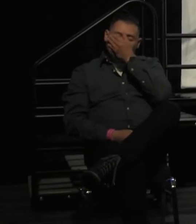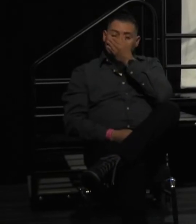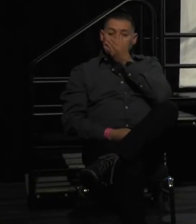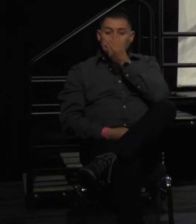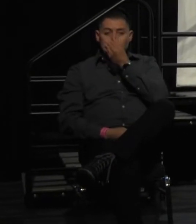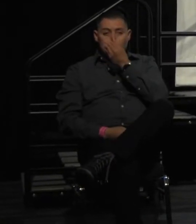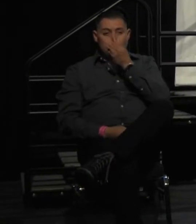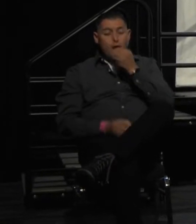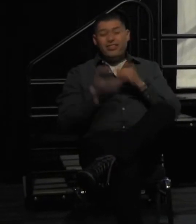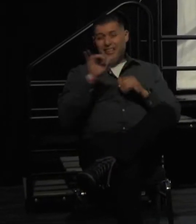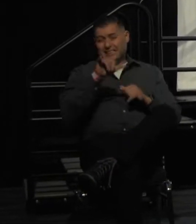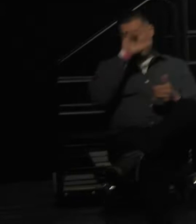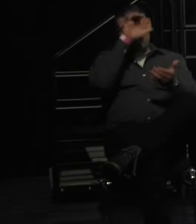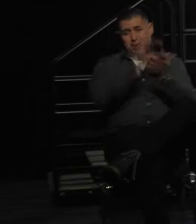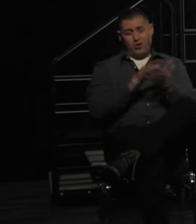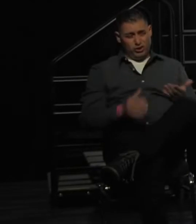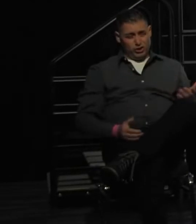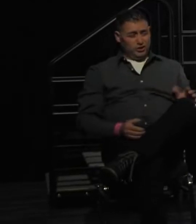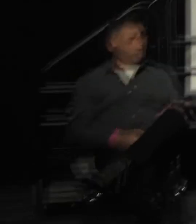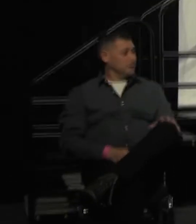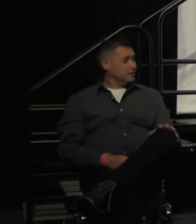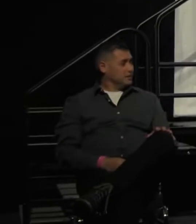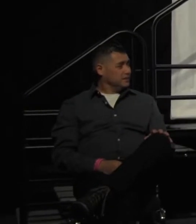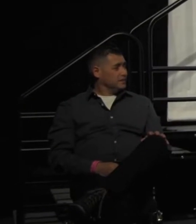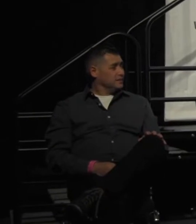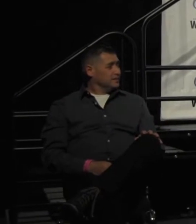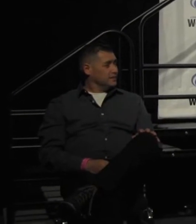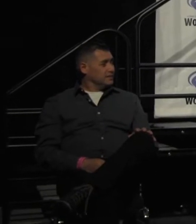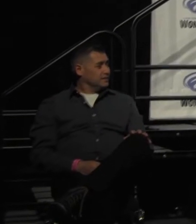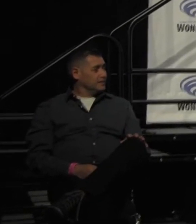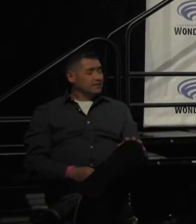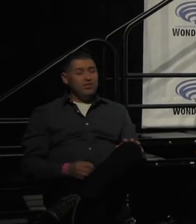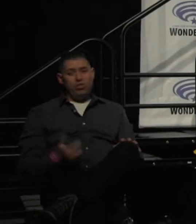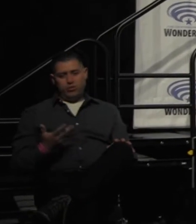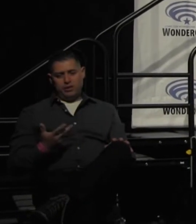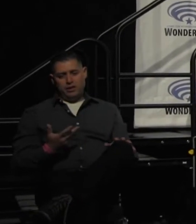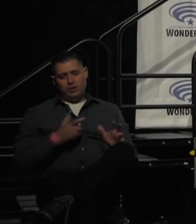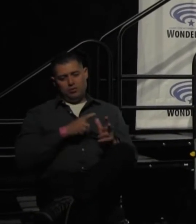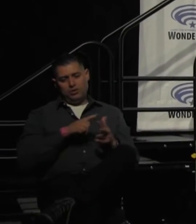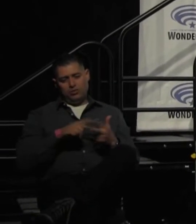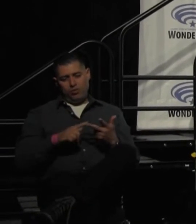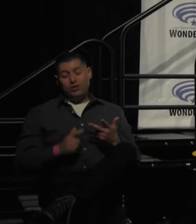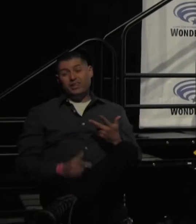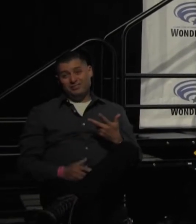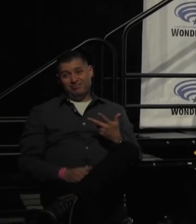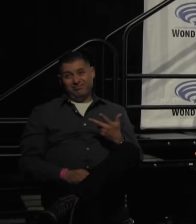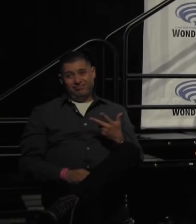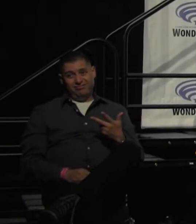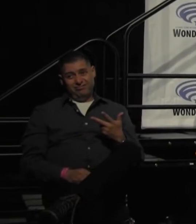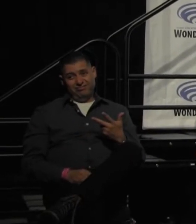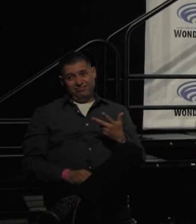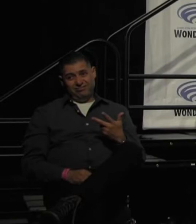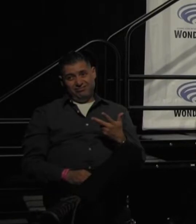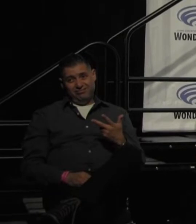That's a marriage, Tommy and Cheech. No, 3 marriages with him.